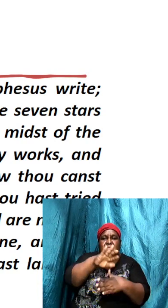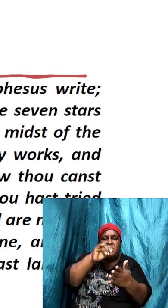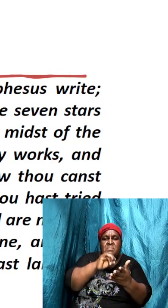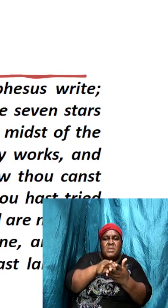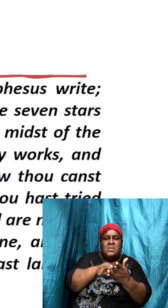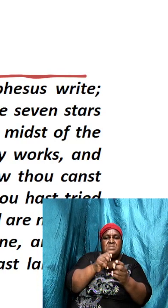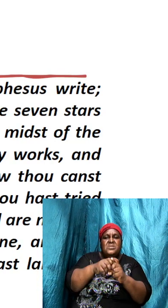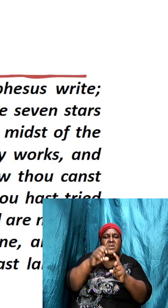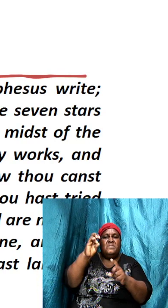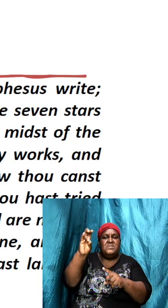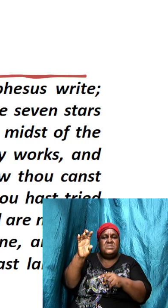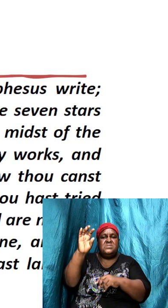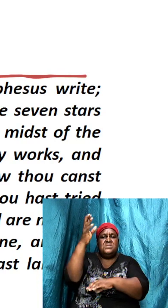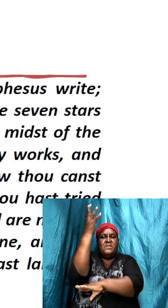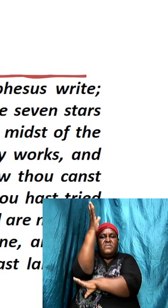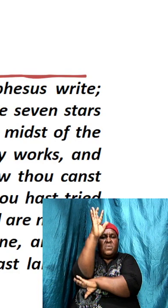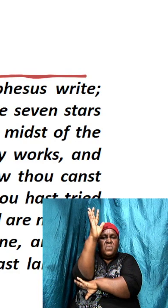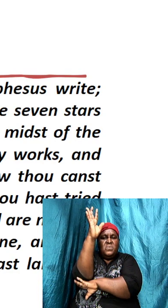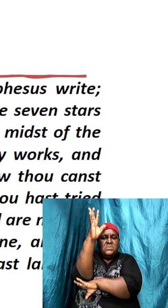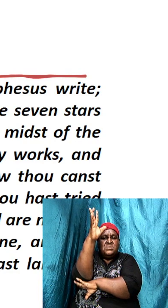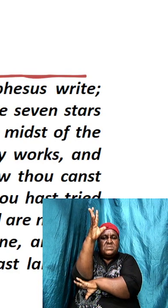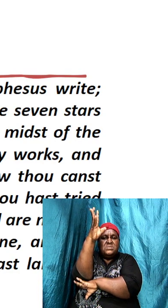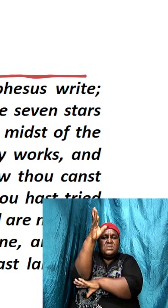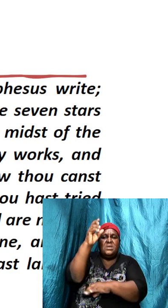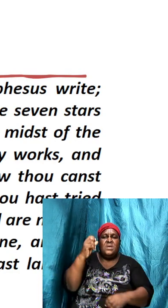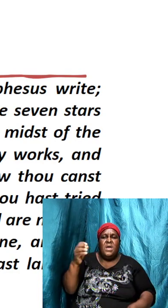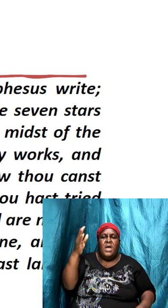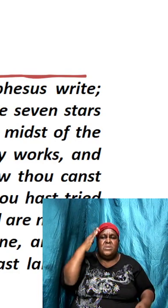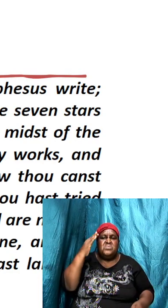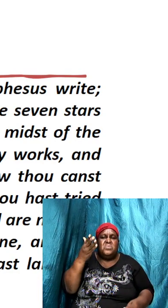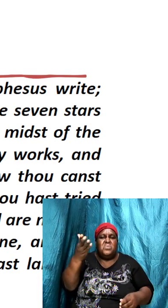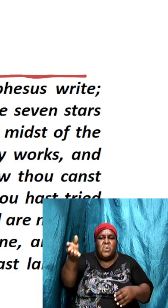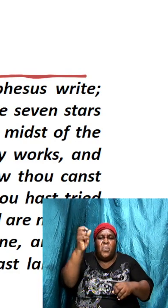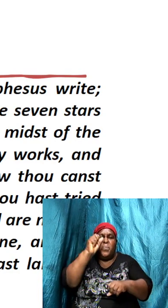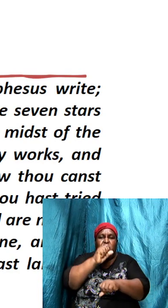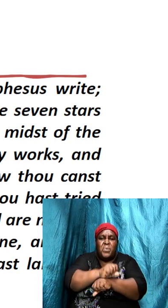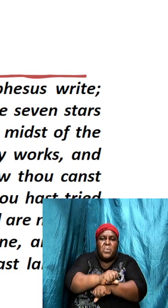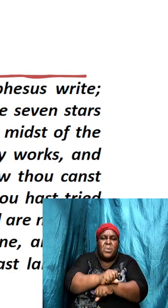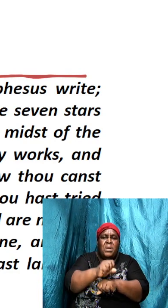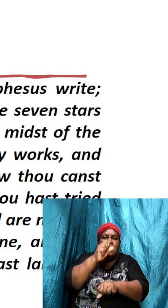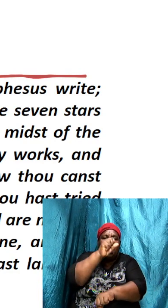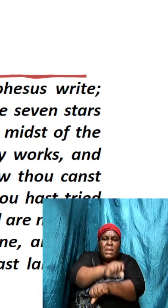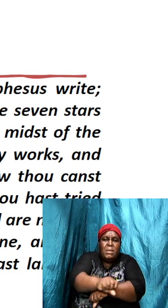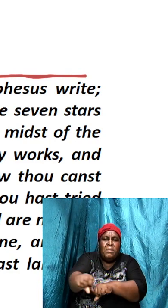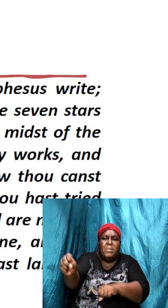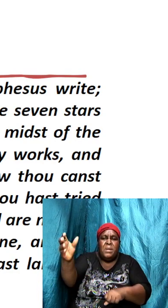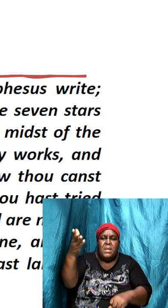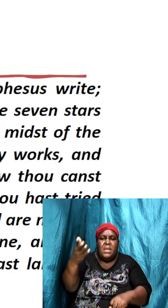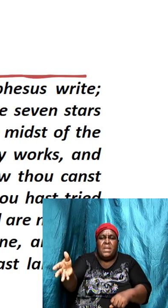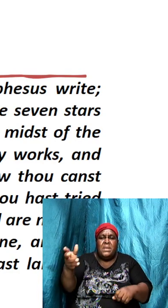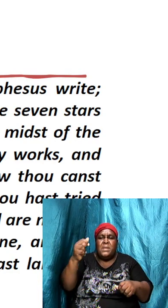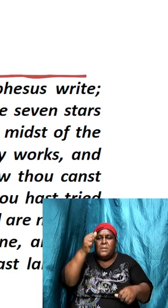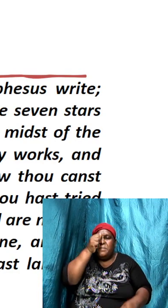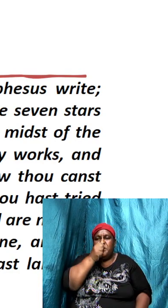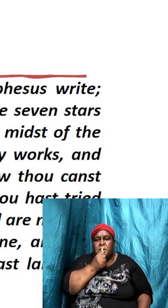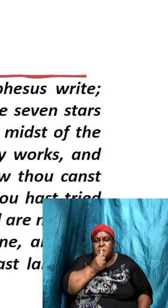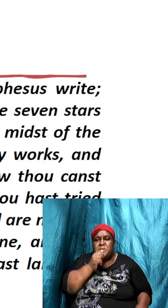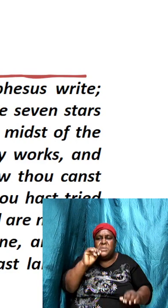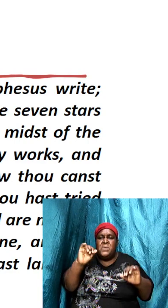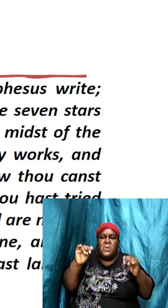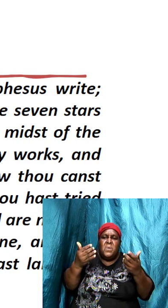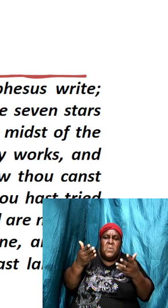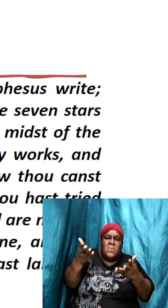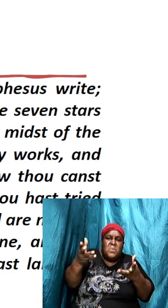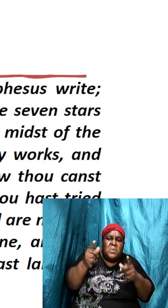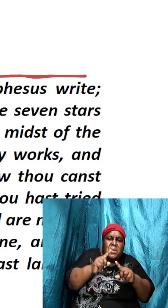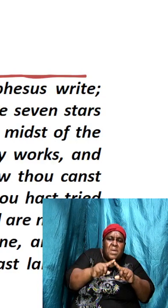of the seven golden candlesticks I know thy works and thy labor and thy patience and how thou